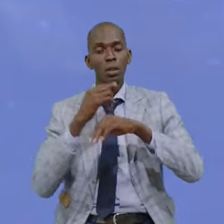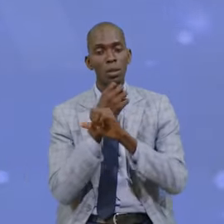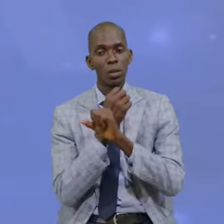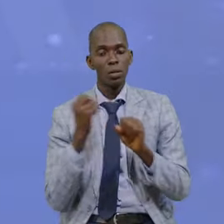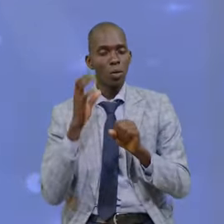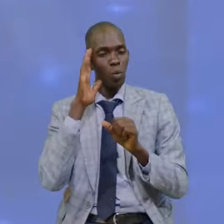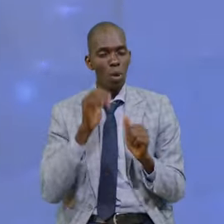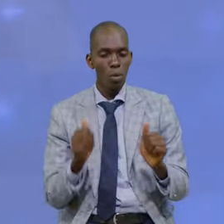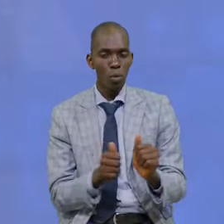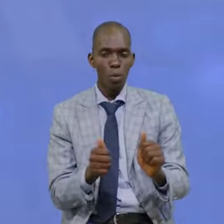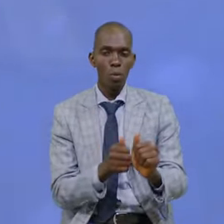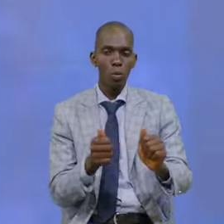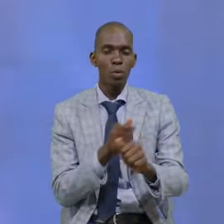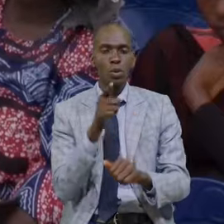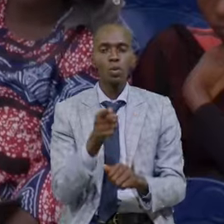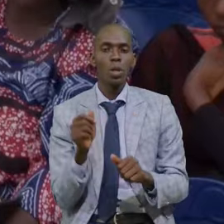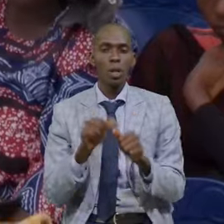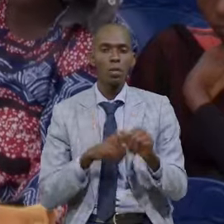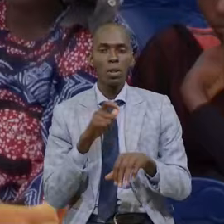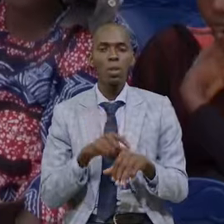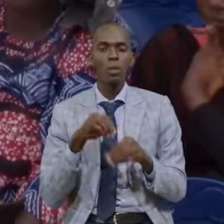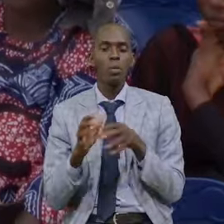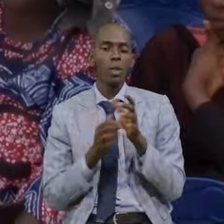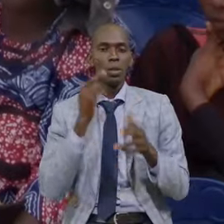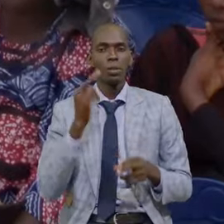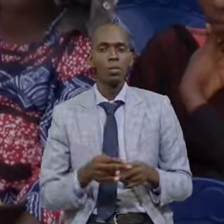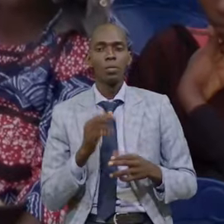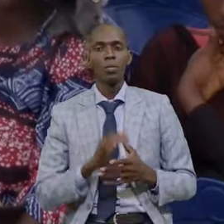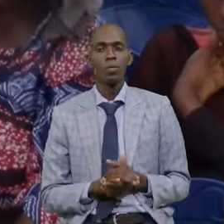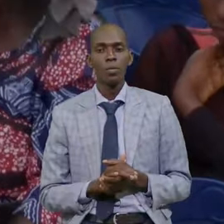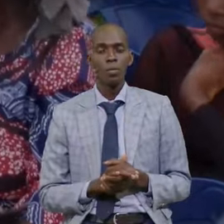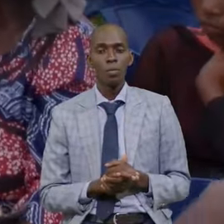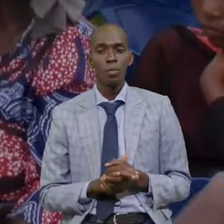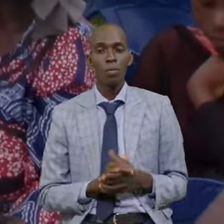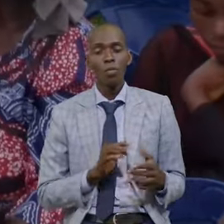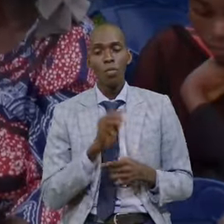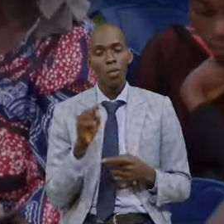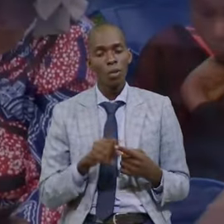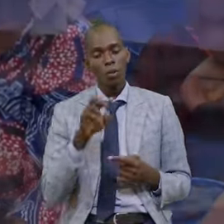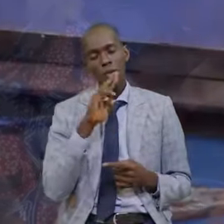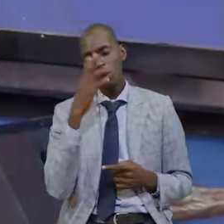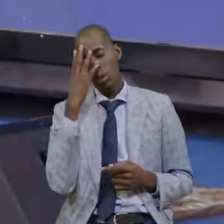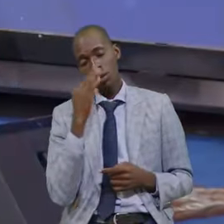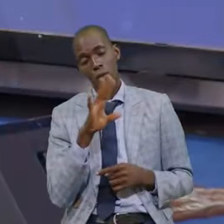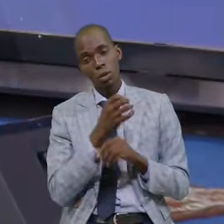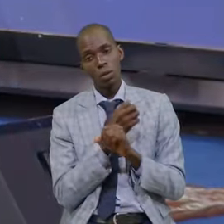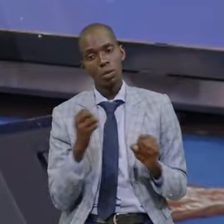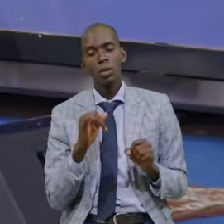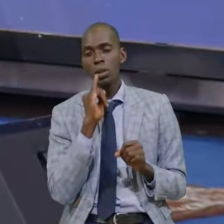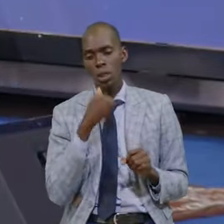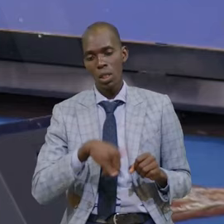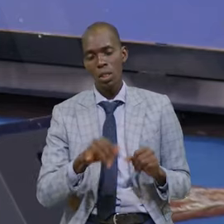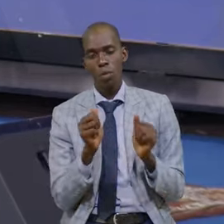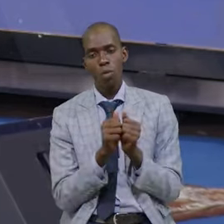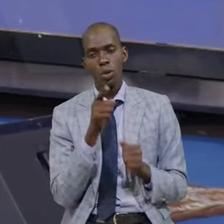going with you every time in Jesus' name. When you are asleep, your salvation is still there and